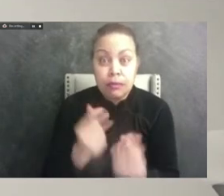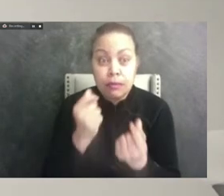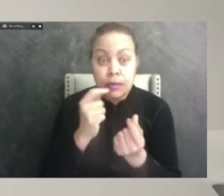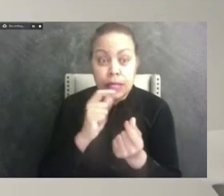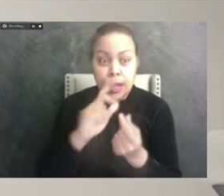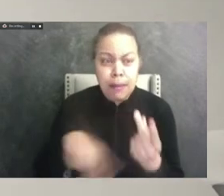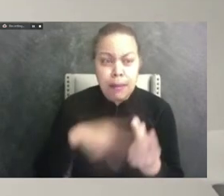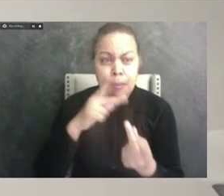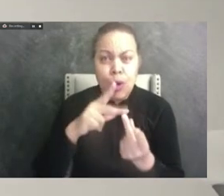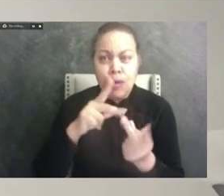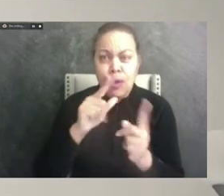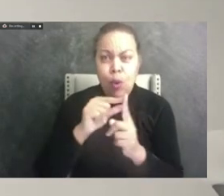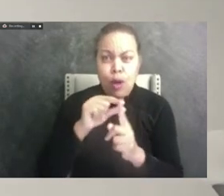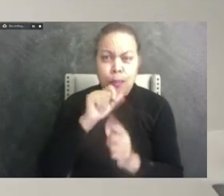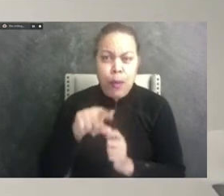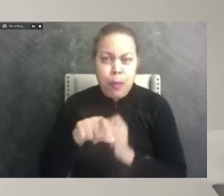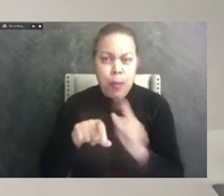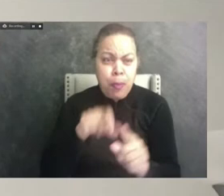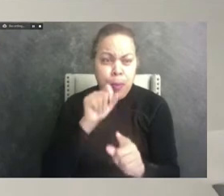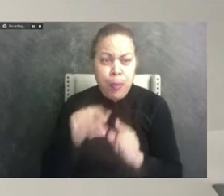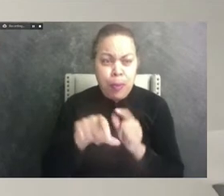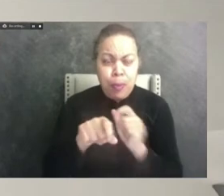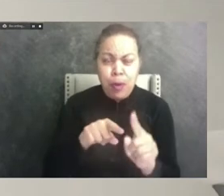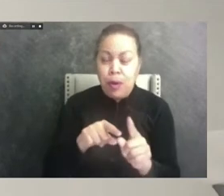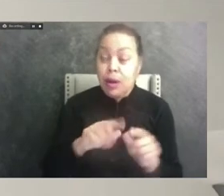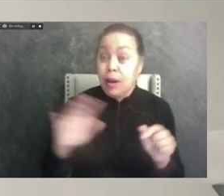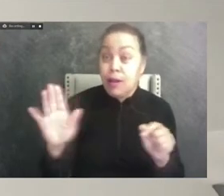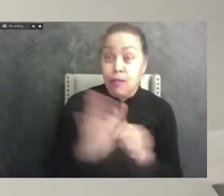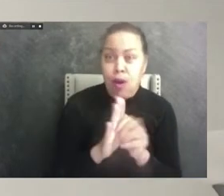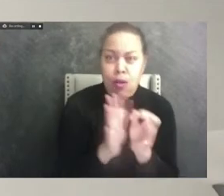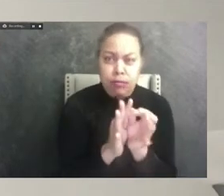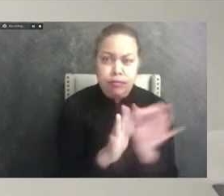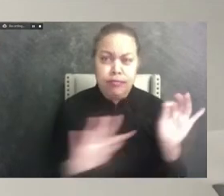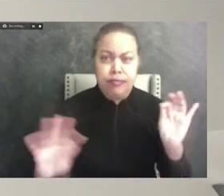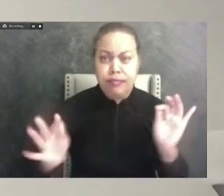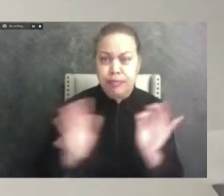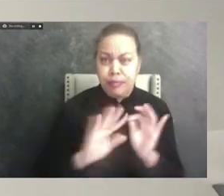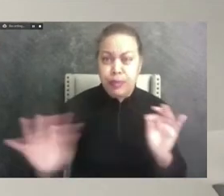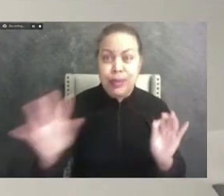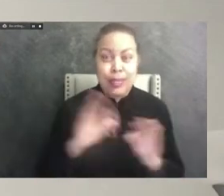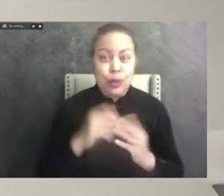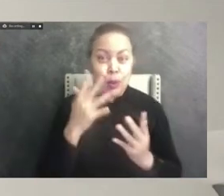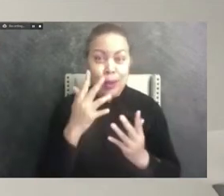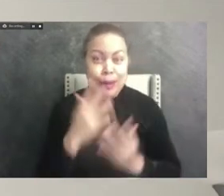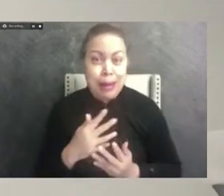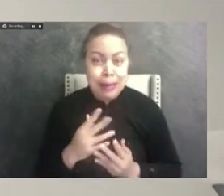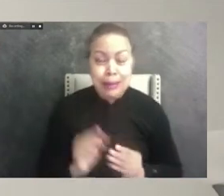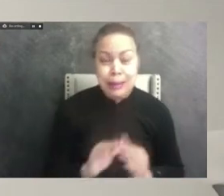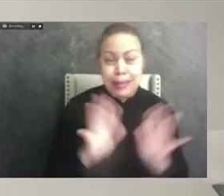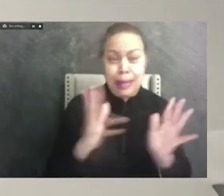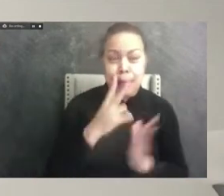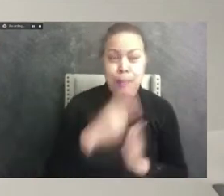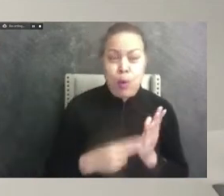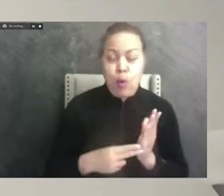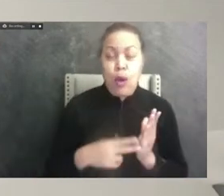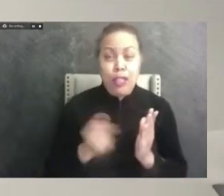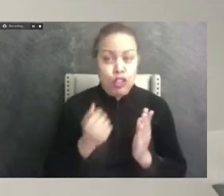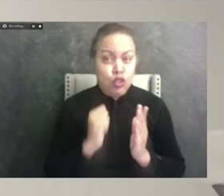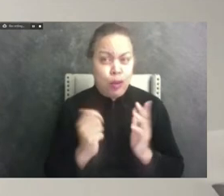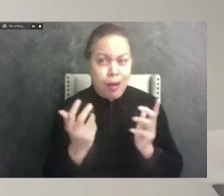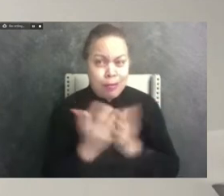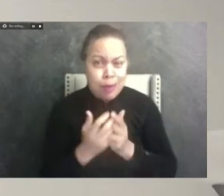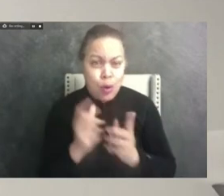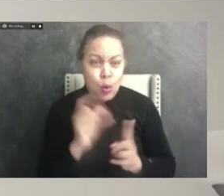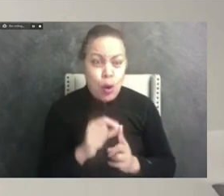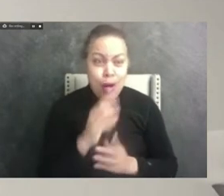words exploded, intact formulas of light and darkness. She dared to rhyme with words like